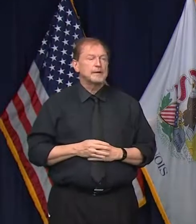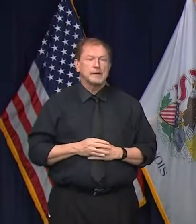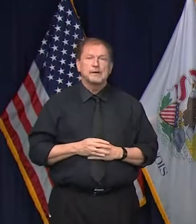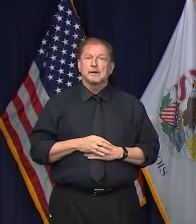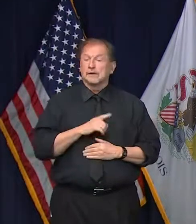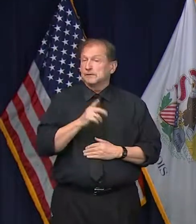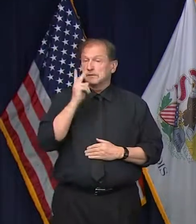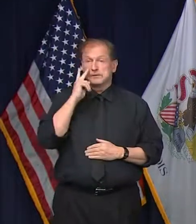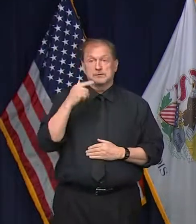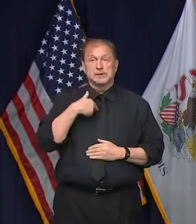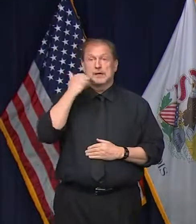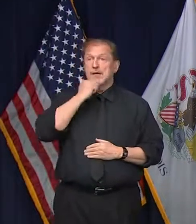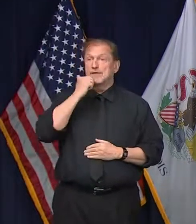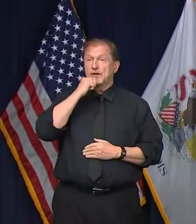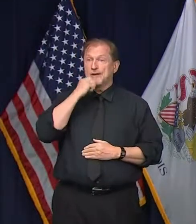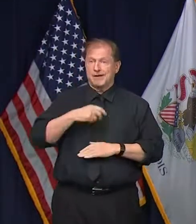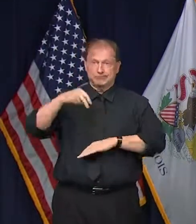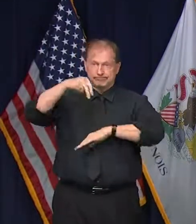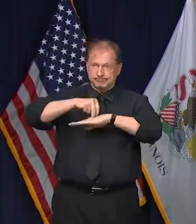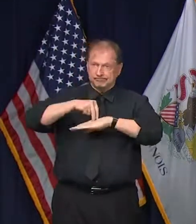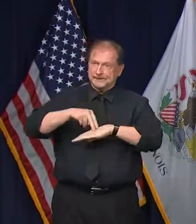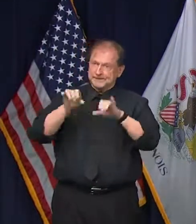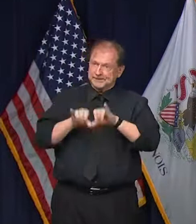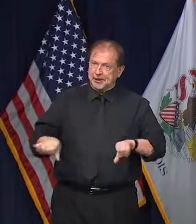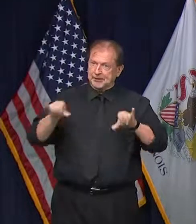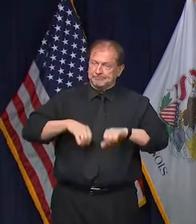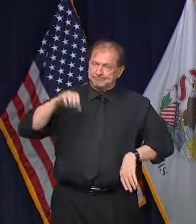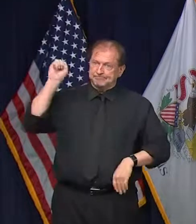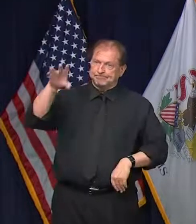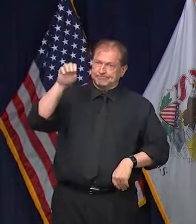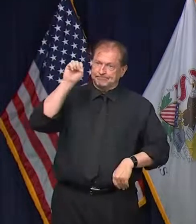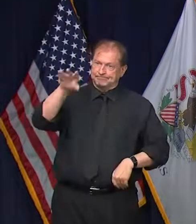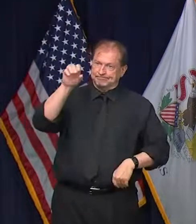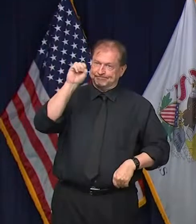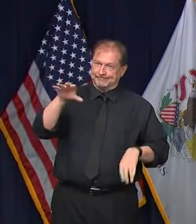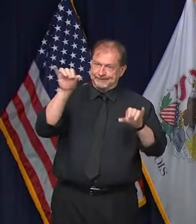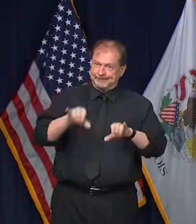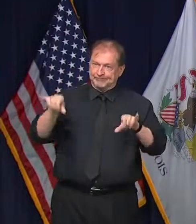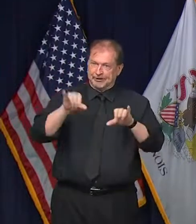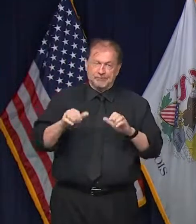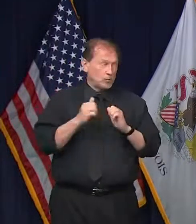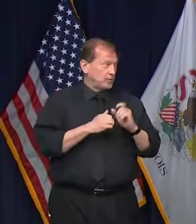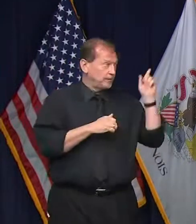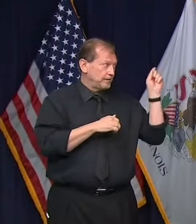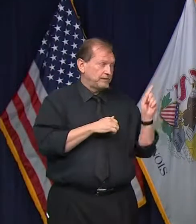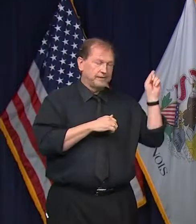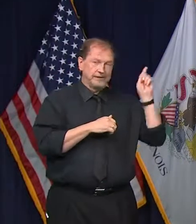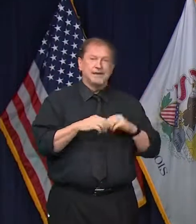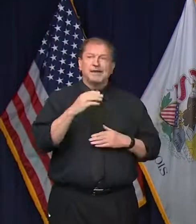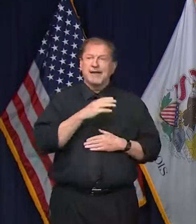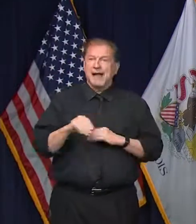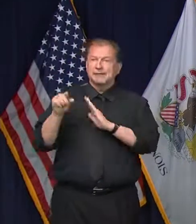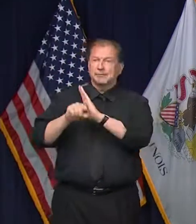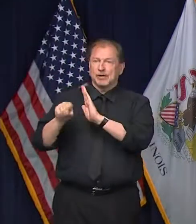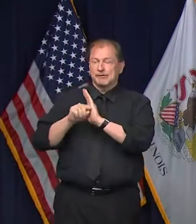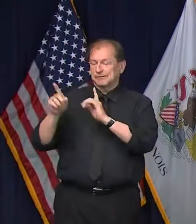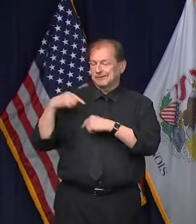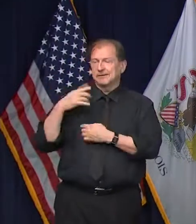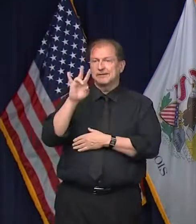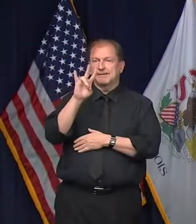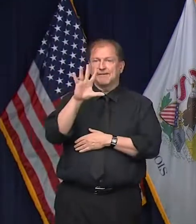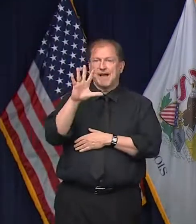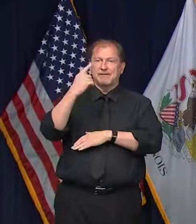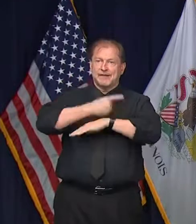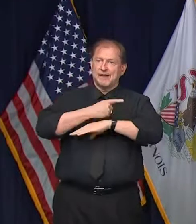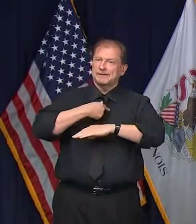every day on camera with this backdrop or in Springfield for the last 75 days or so.